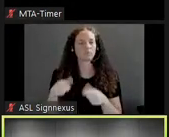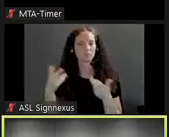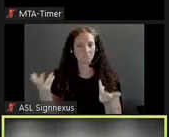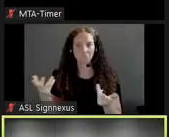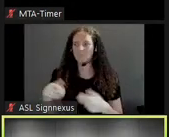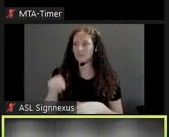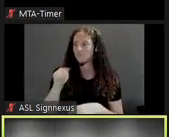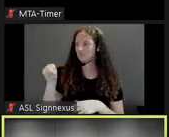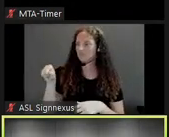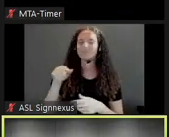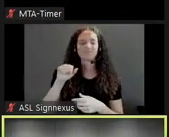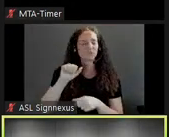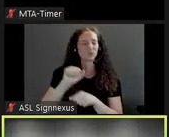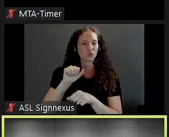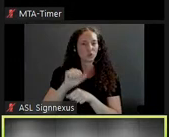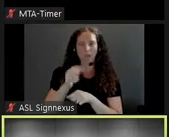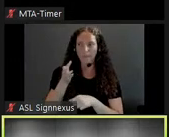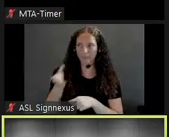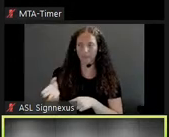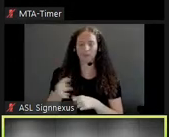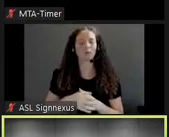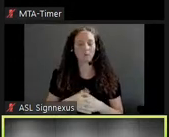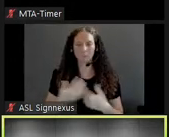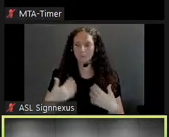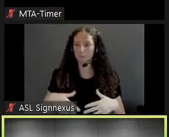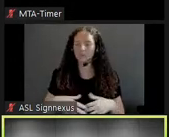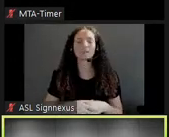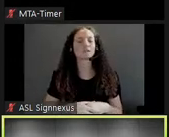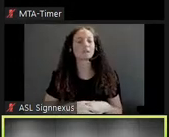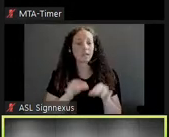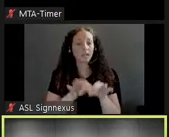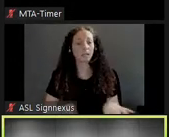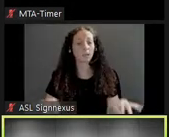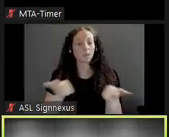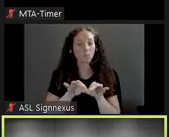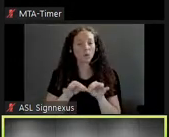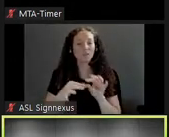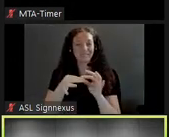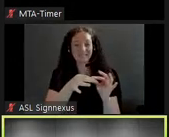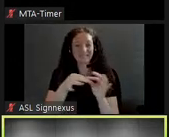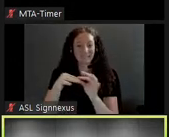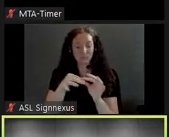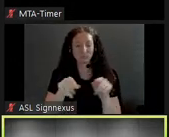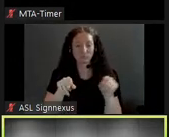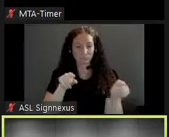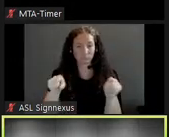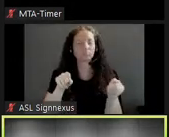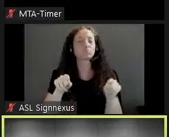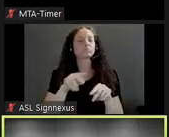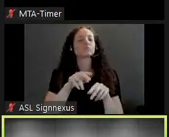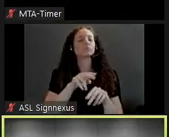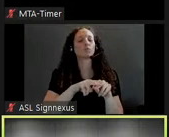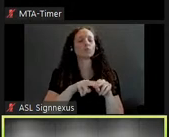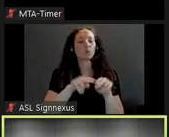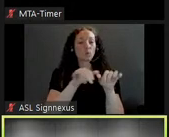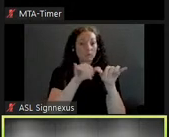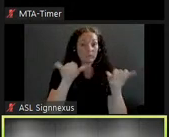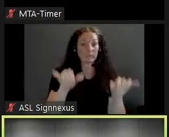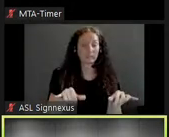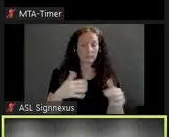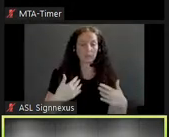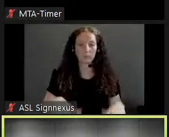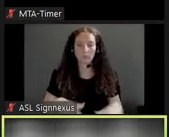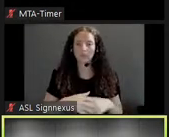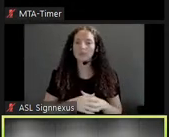time. And the importance of the connectivity between the two railroads cannot be overstated. The ability to use Grand Central as a